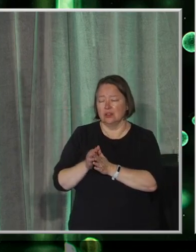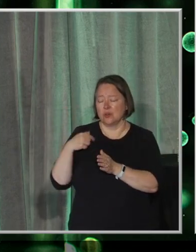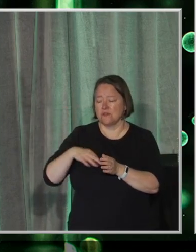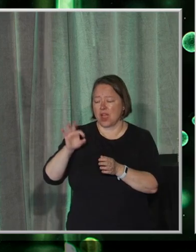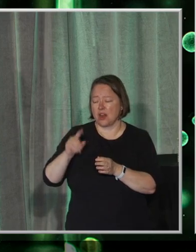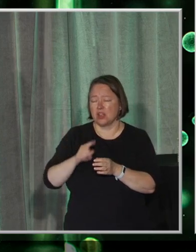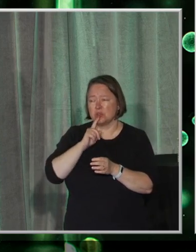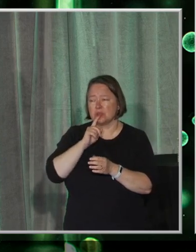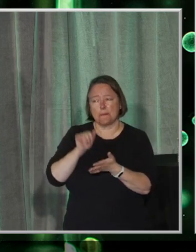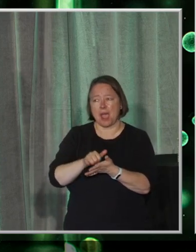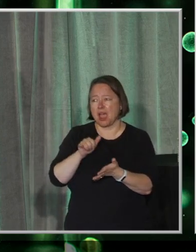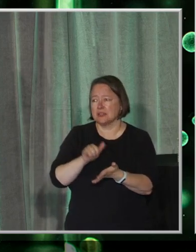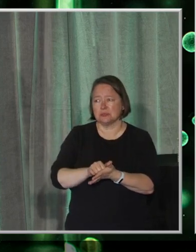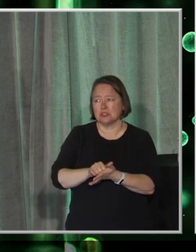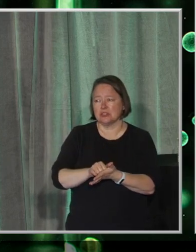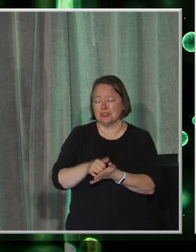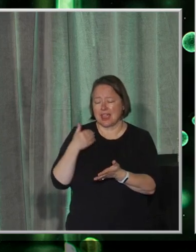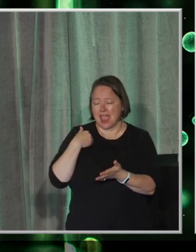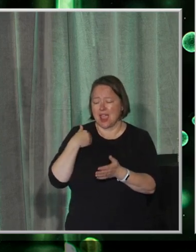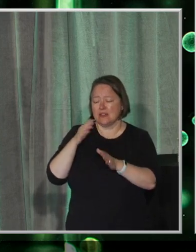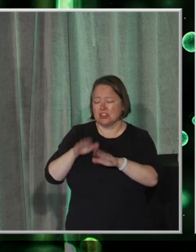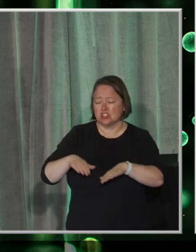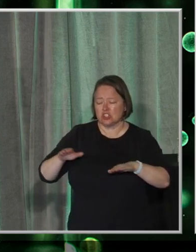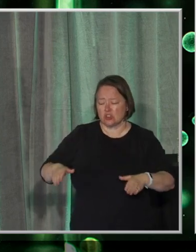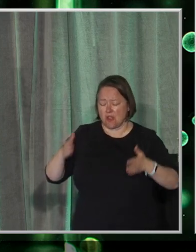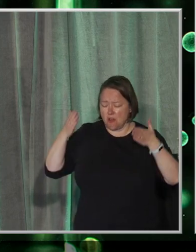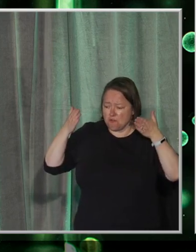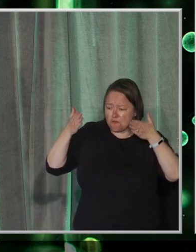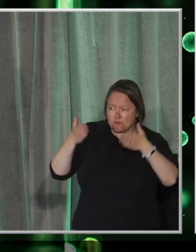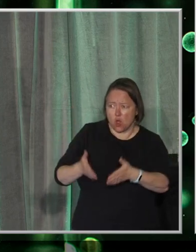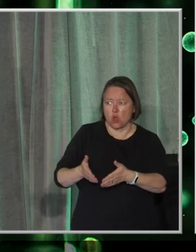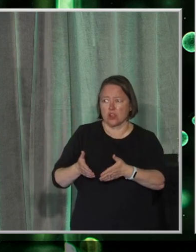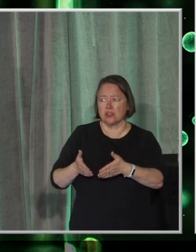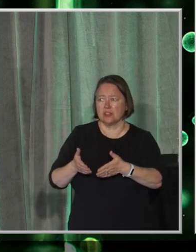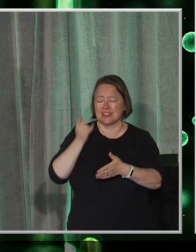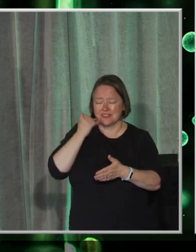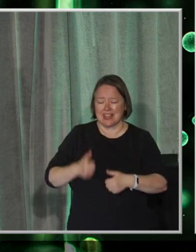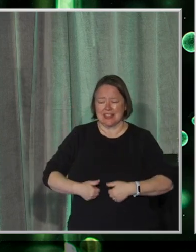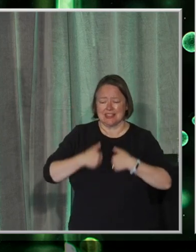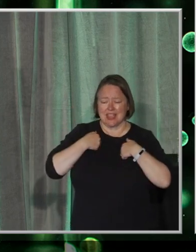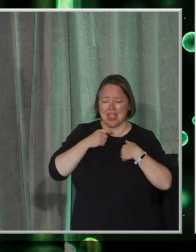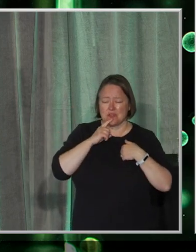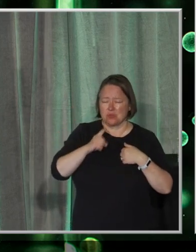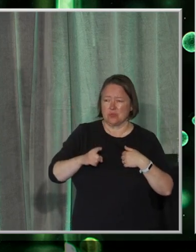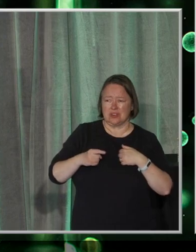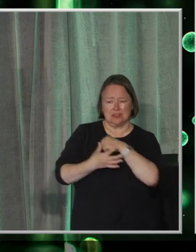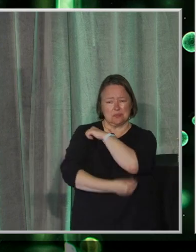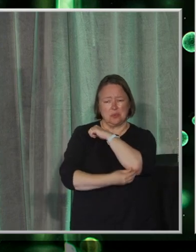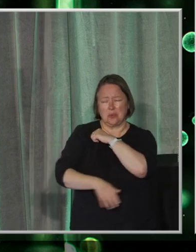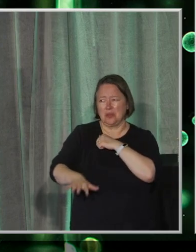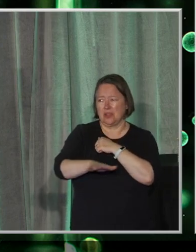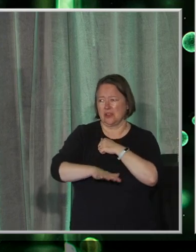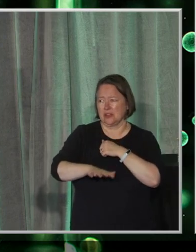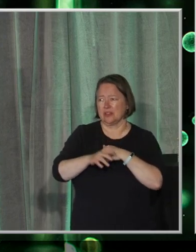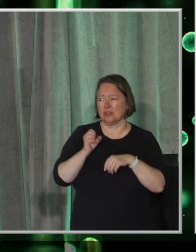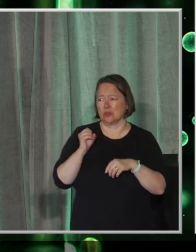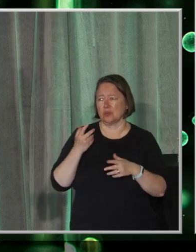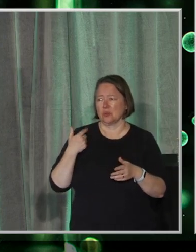that it is impossible to have these children concentrate in their education if they live in a very disadvantaged area. So we went on